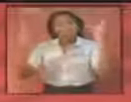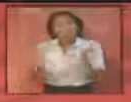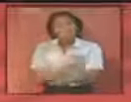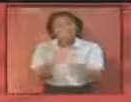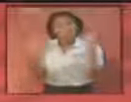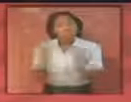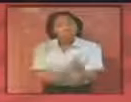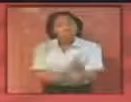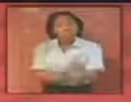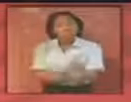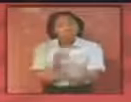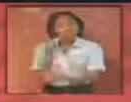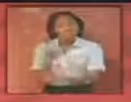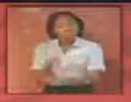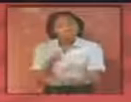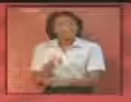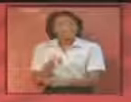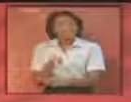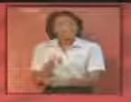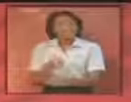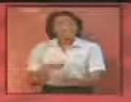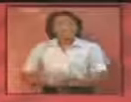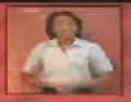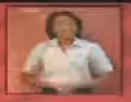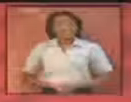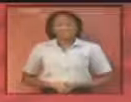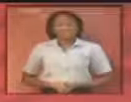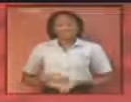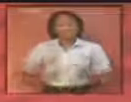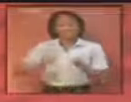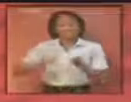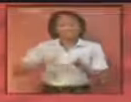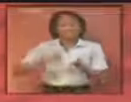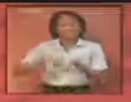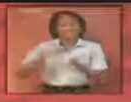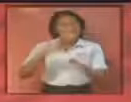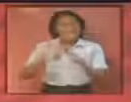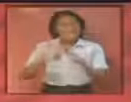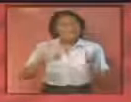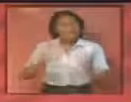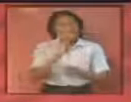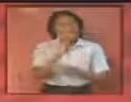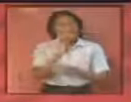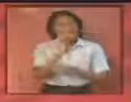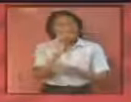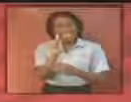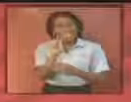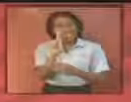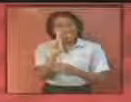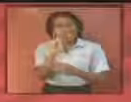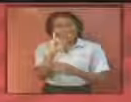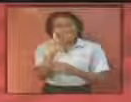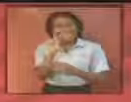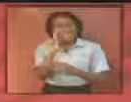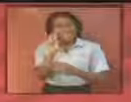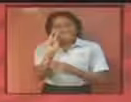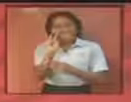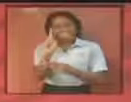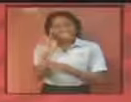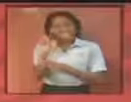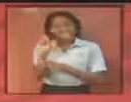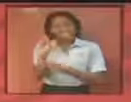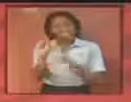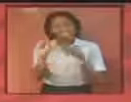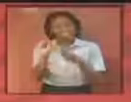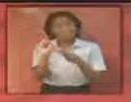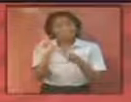SARS-CoV-2 lineages with altered properties, they are sometimes referred to as variants. Some variants are of public health